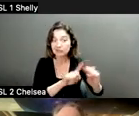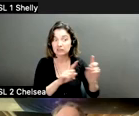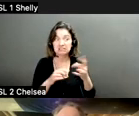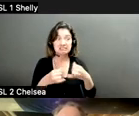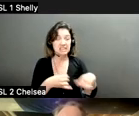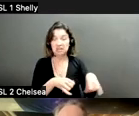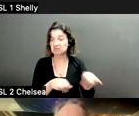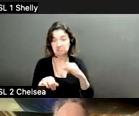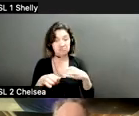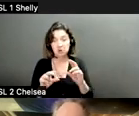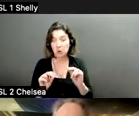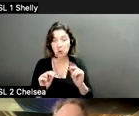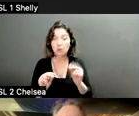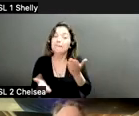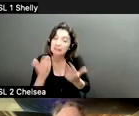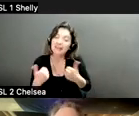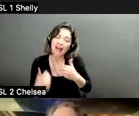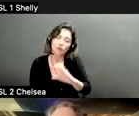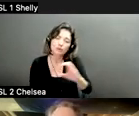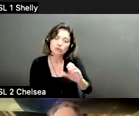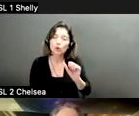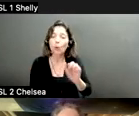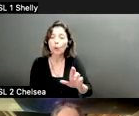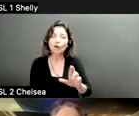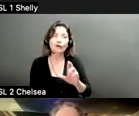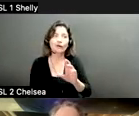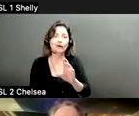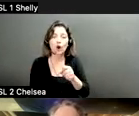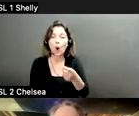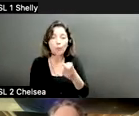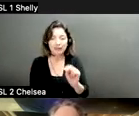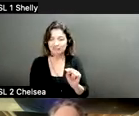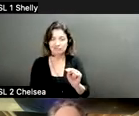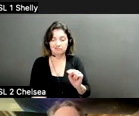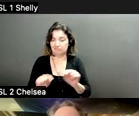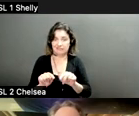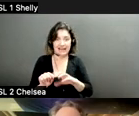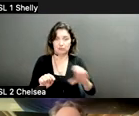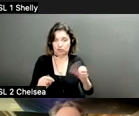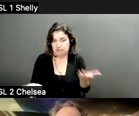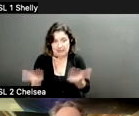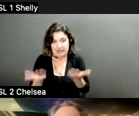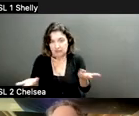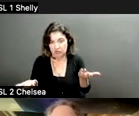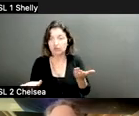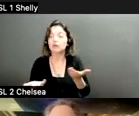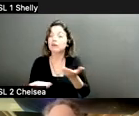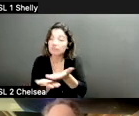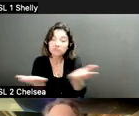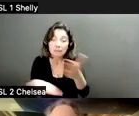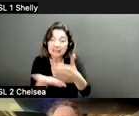of closed captioning or open captioning. And even then, there's folks that really think there should, you know, that the standards